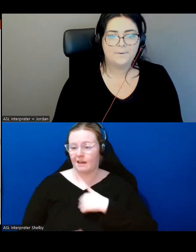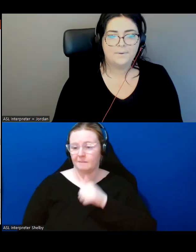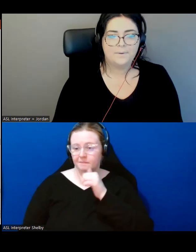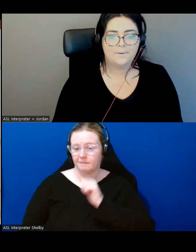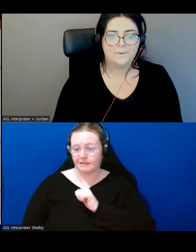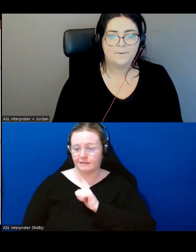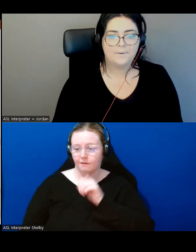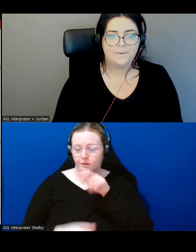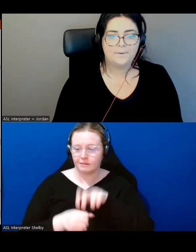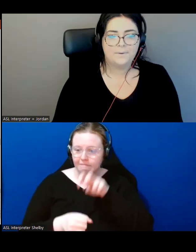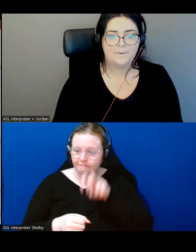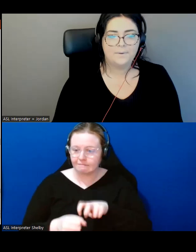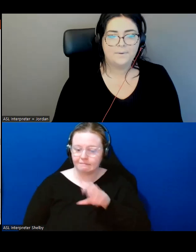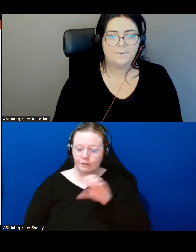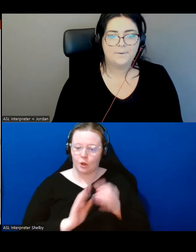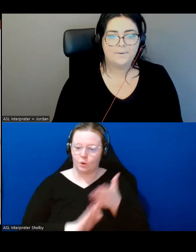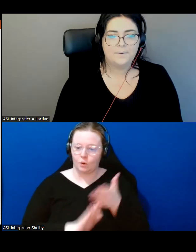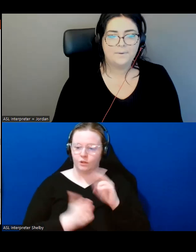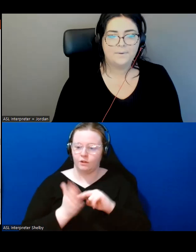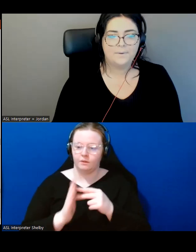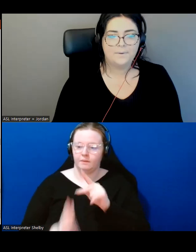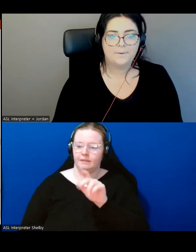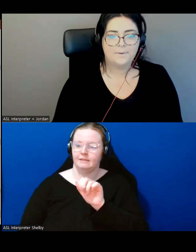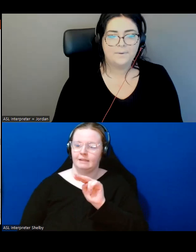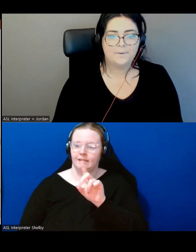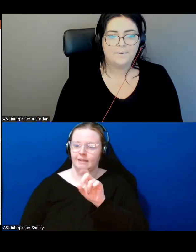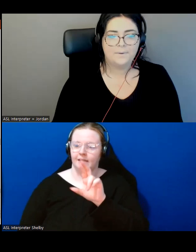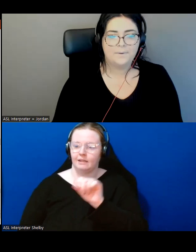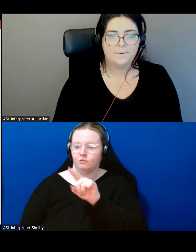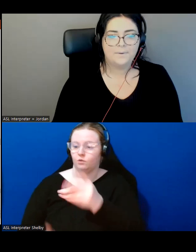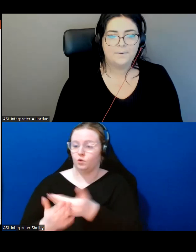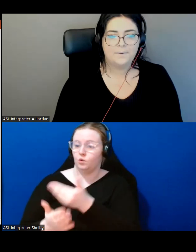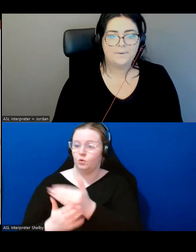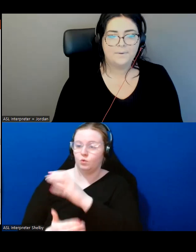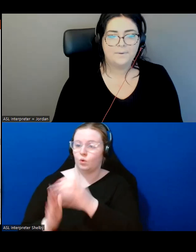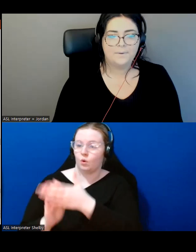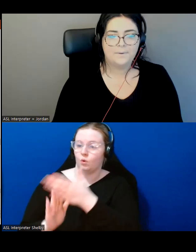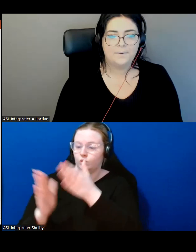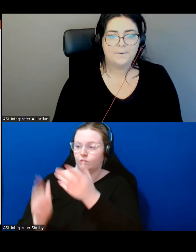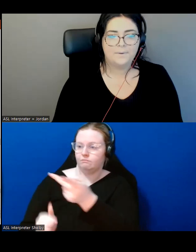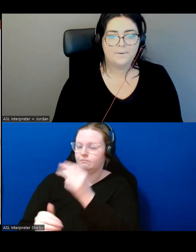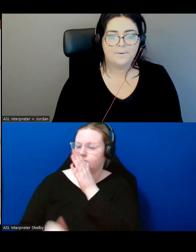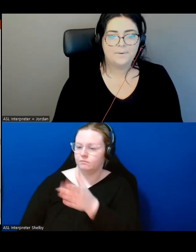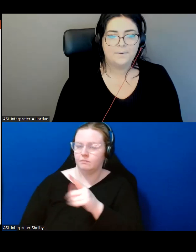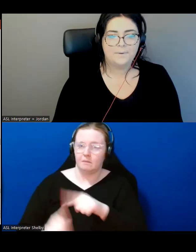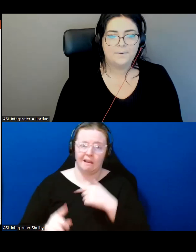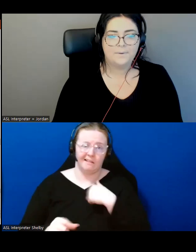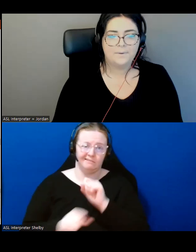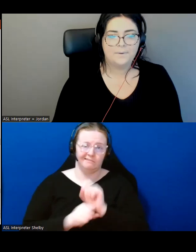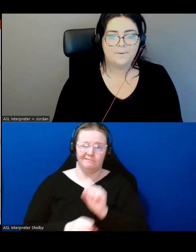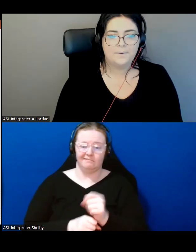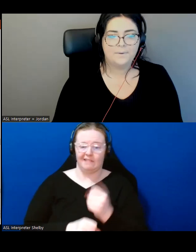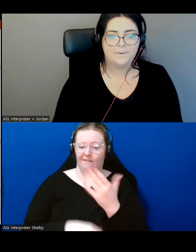soon. So Kendra will be taking over as another co-chair. But I've been around for, I've been co-chair for about 15 years now.